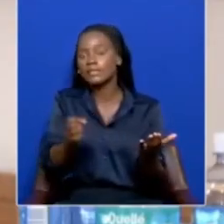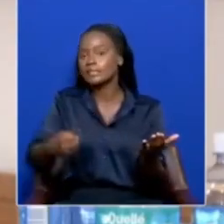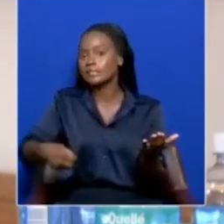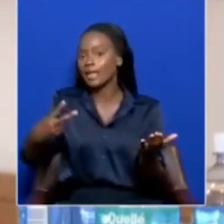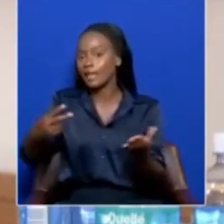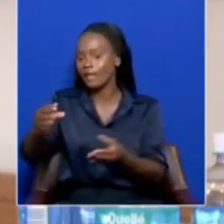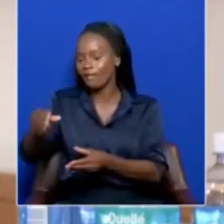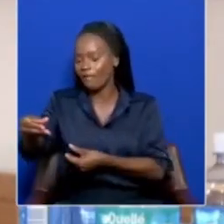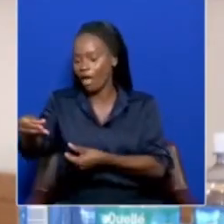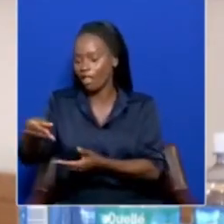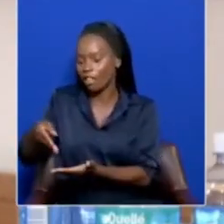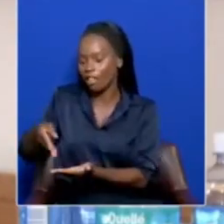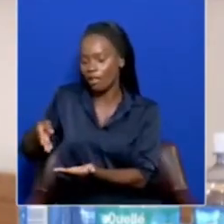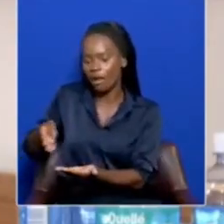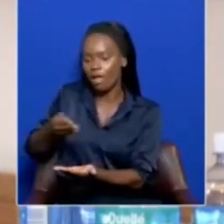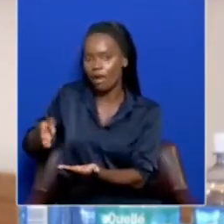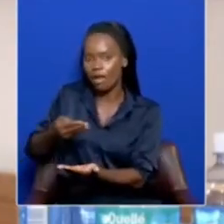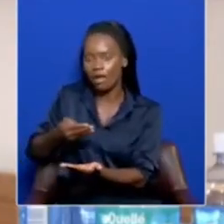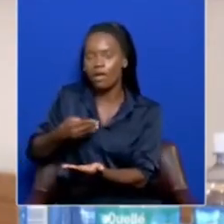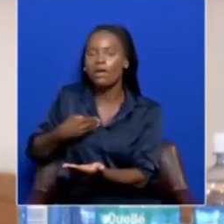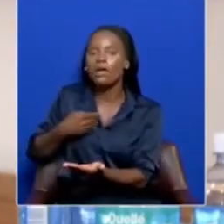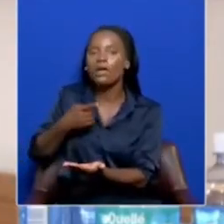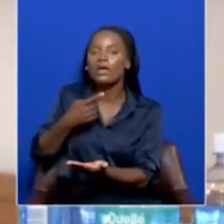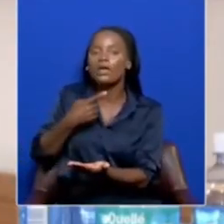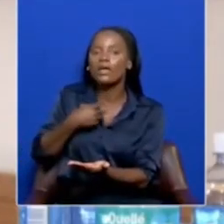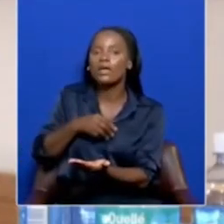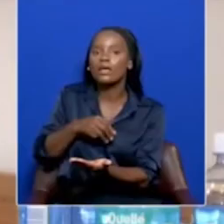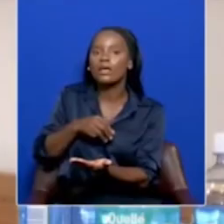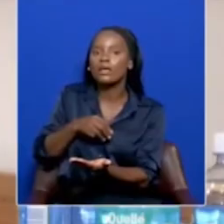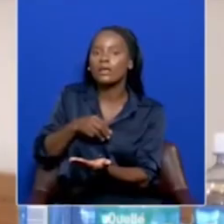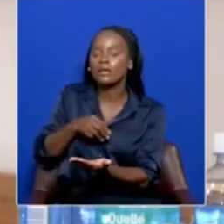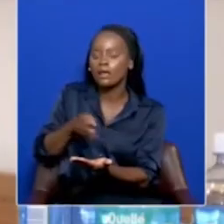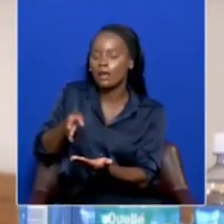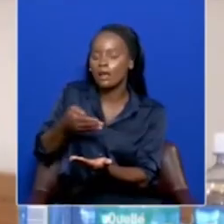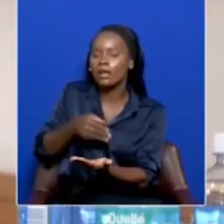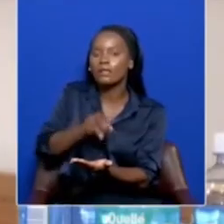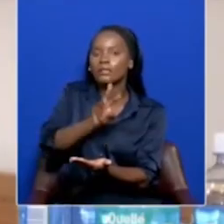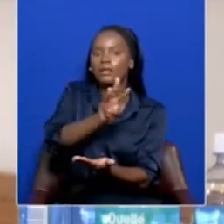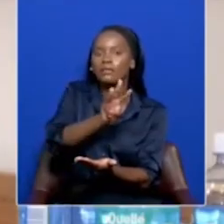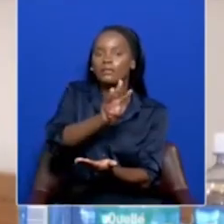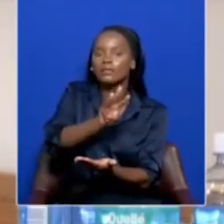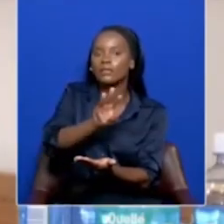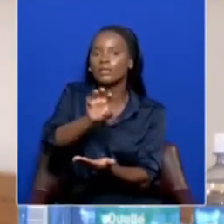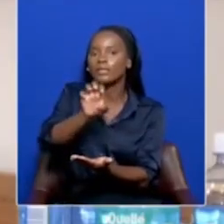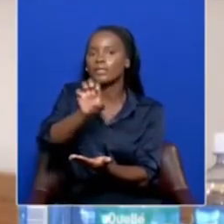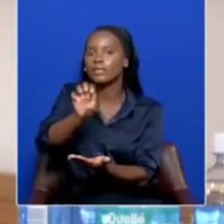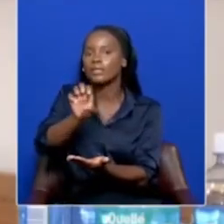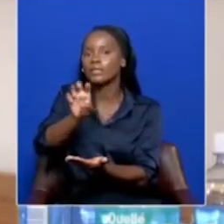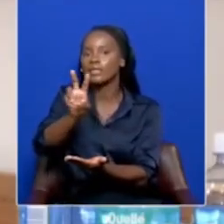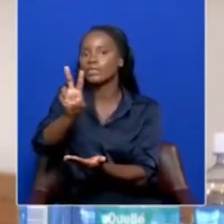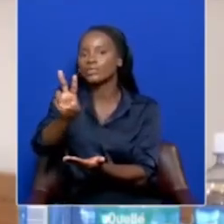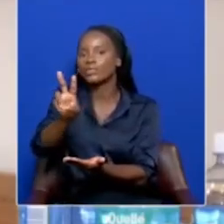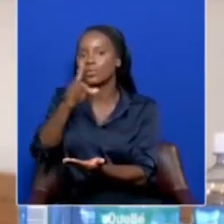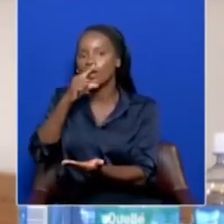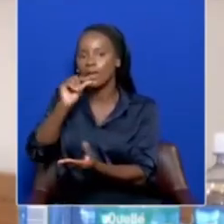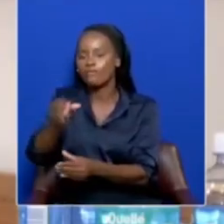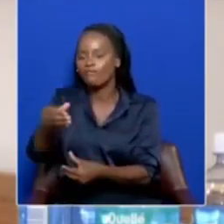WE2, which should start at page 4 of your annexure file.